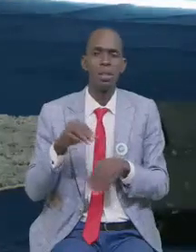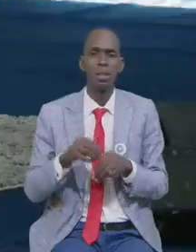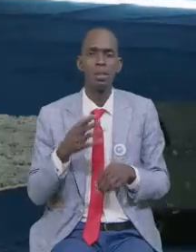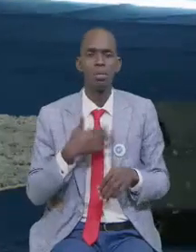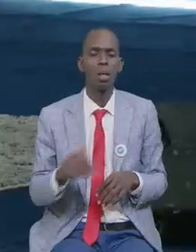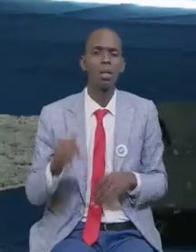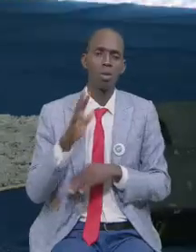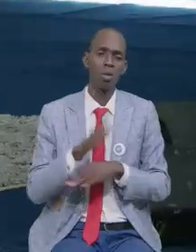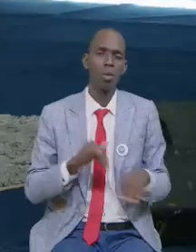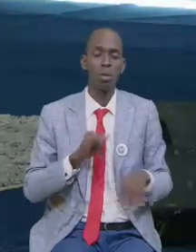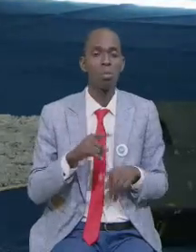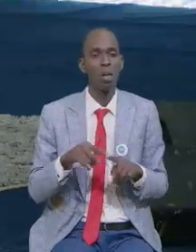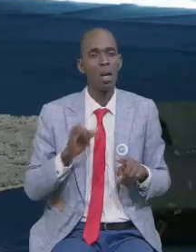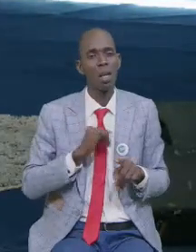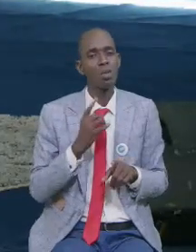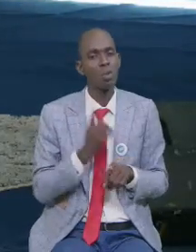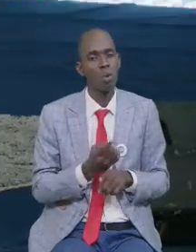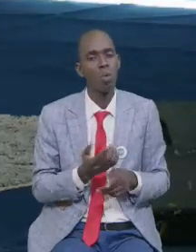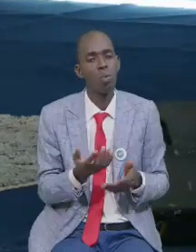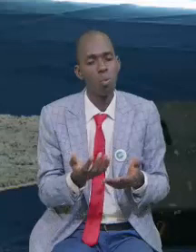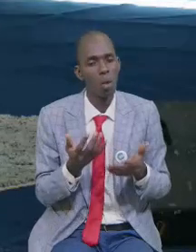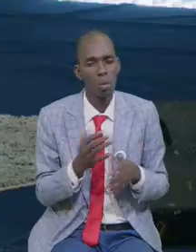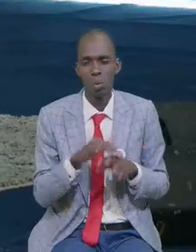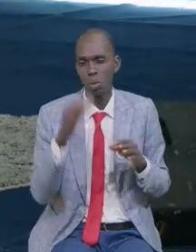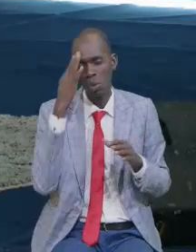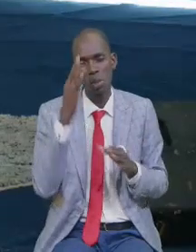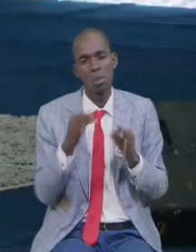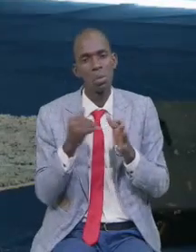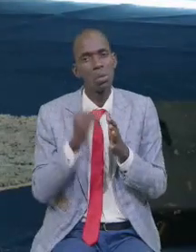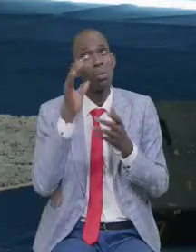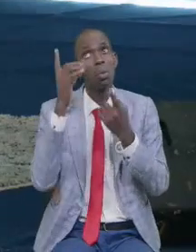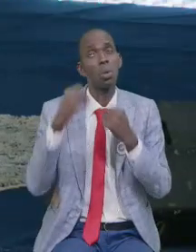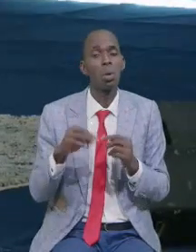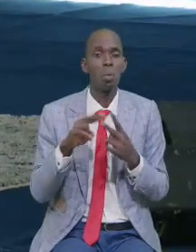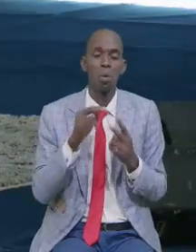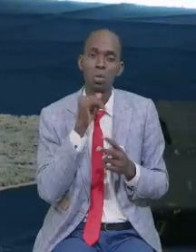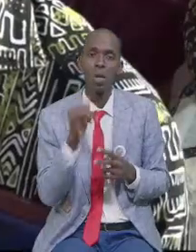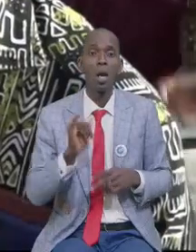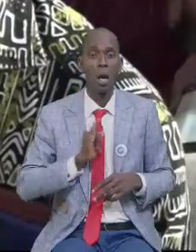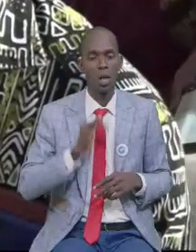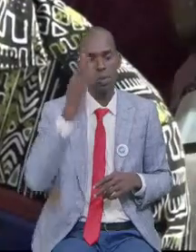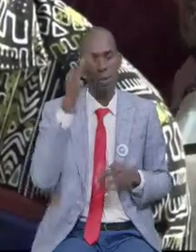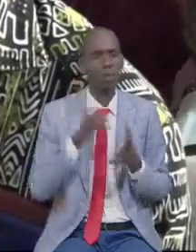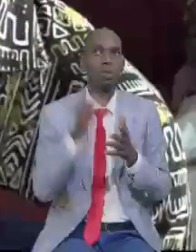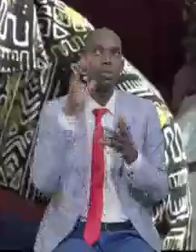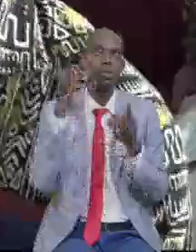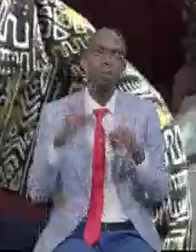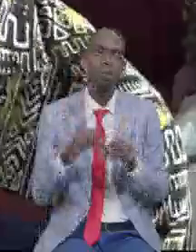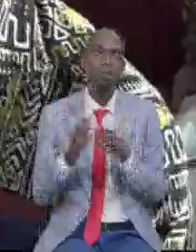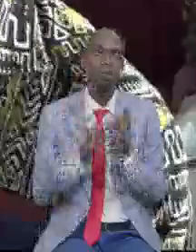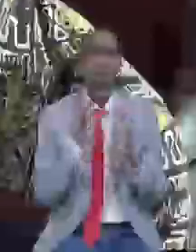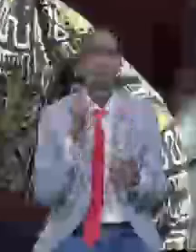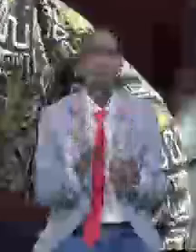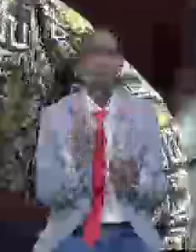just desire, I don't know whether it will come or not. I know it will come. It says, it's